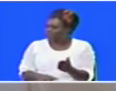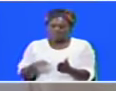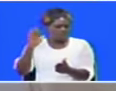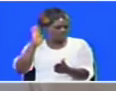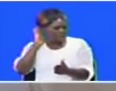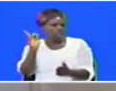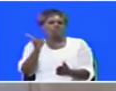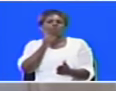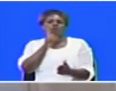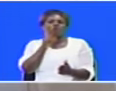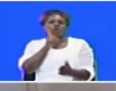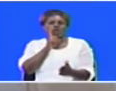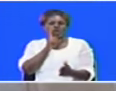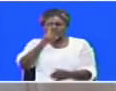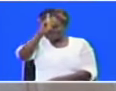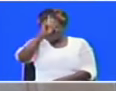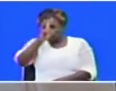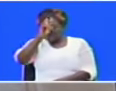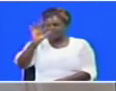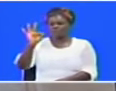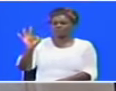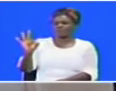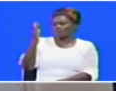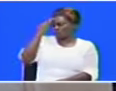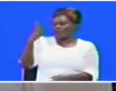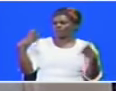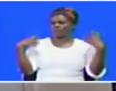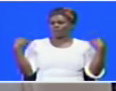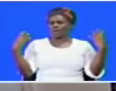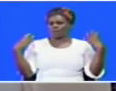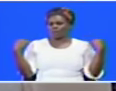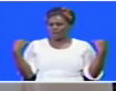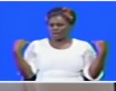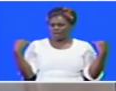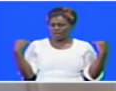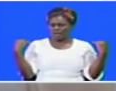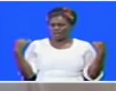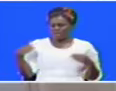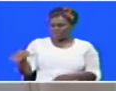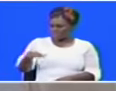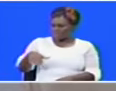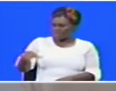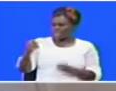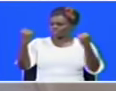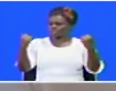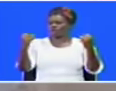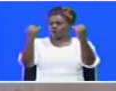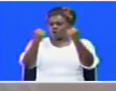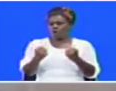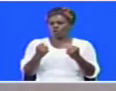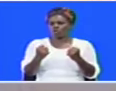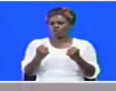that tomorrow is very critical because the exercise is being done in what are being termed or perceived strongholds for